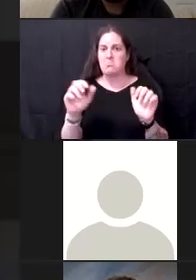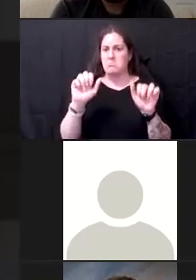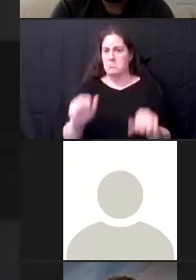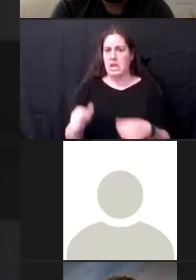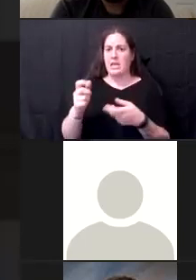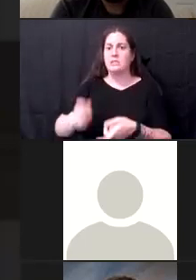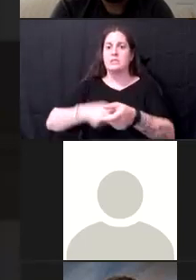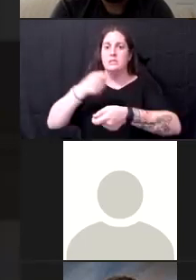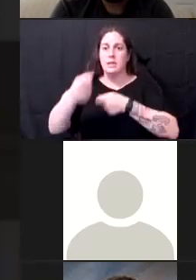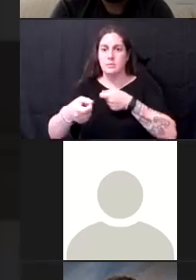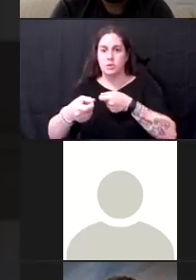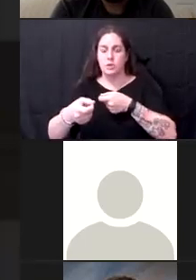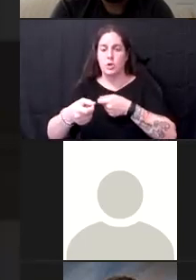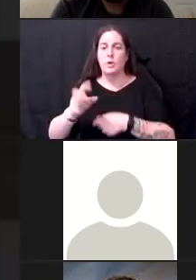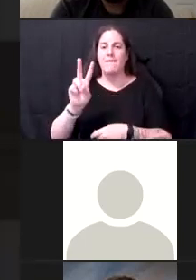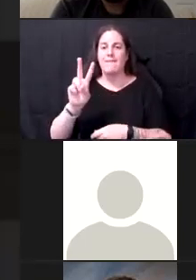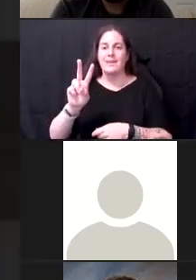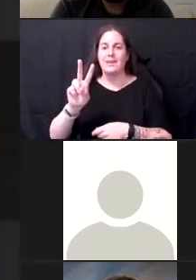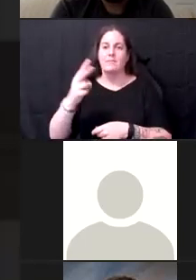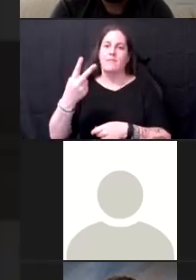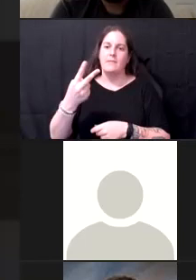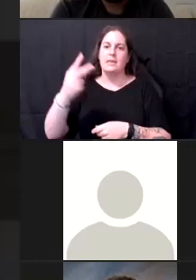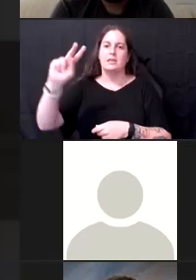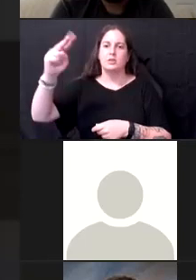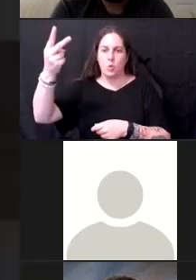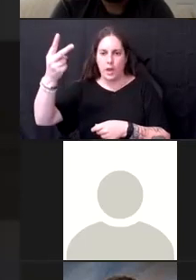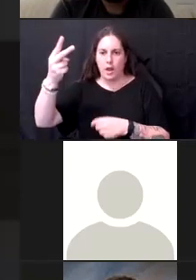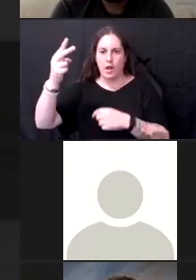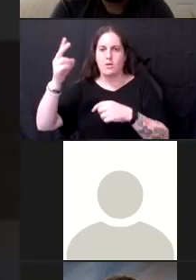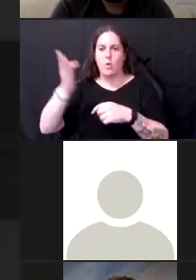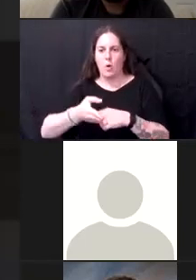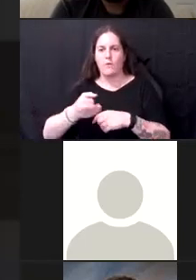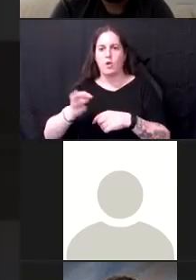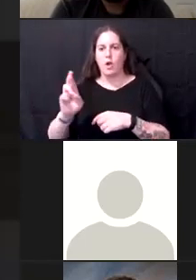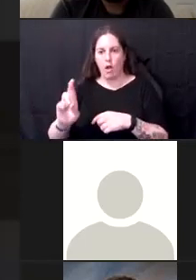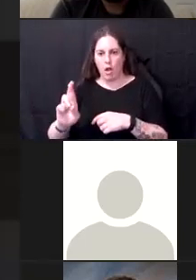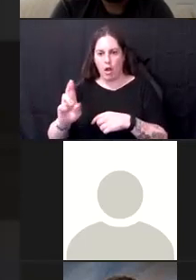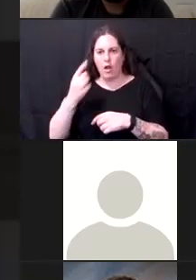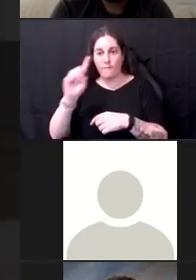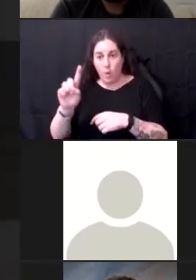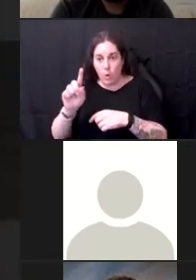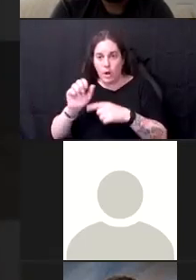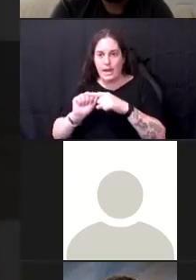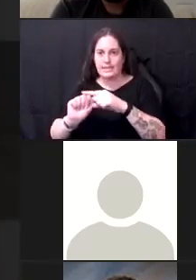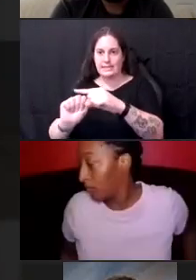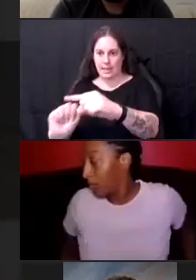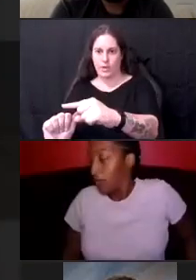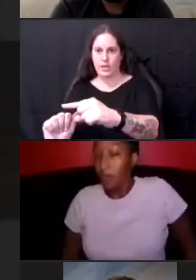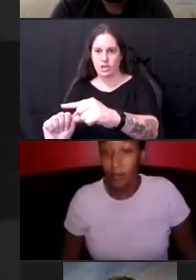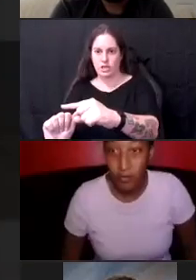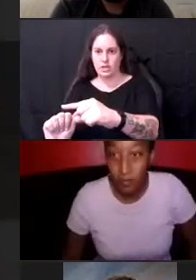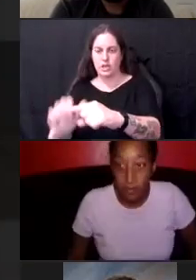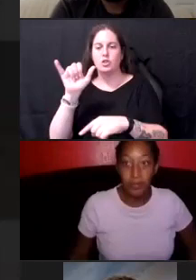over r for the acceleration. And so now we have a way using our